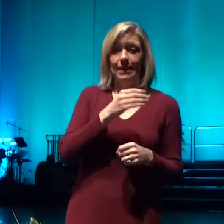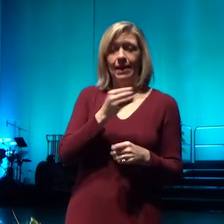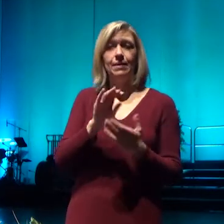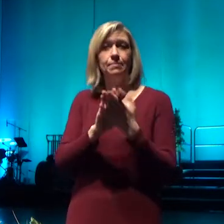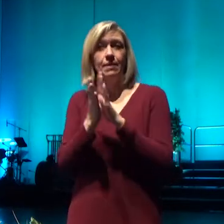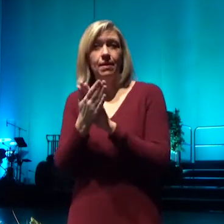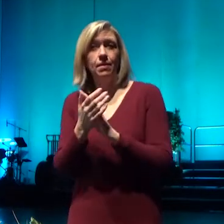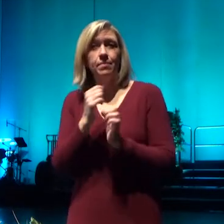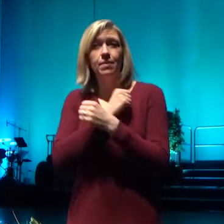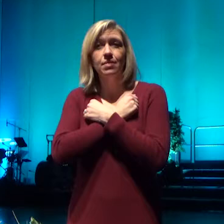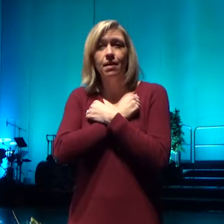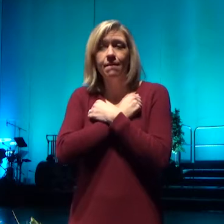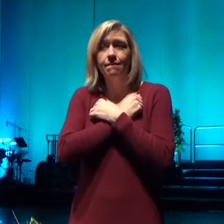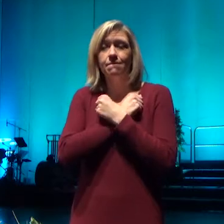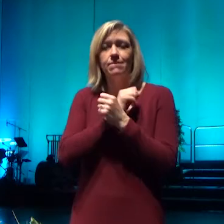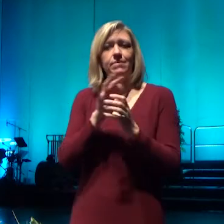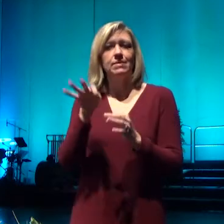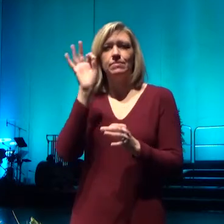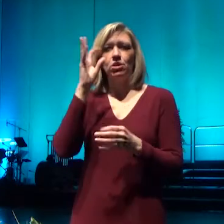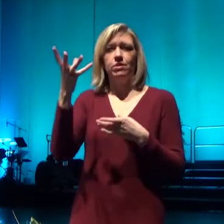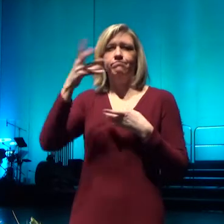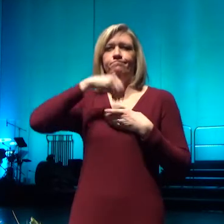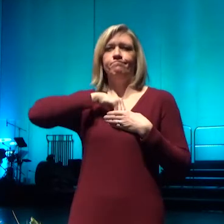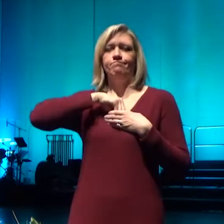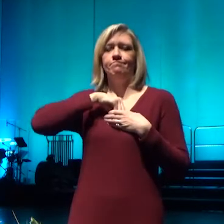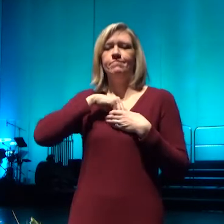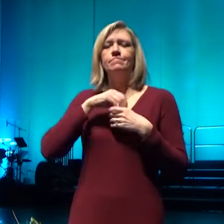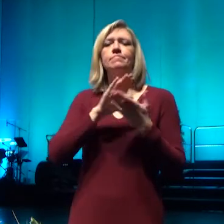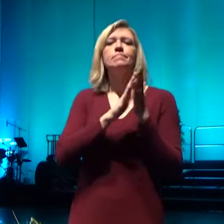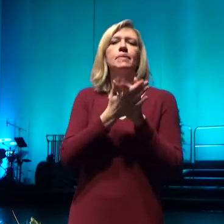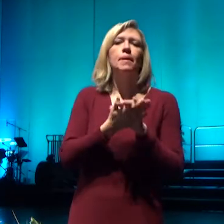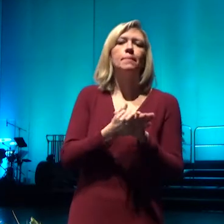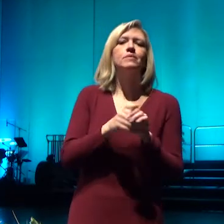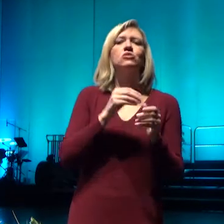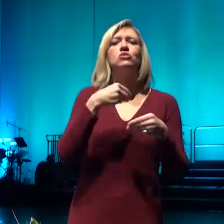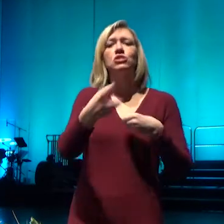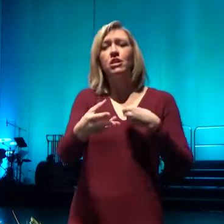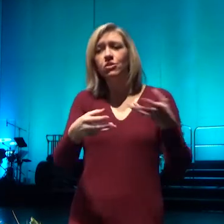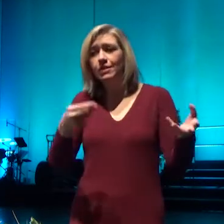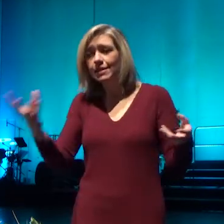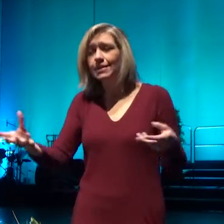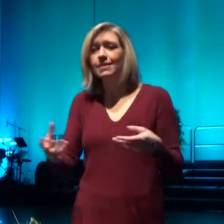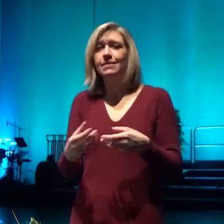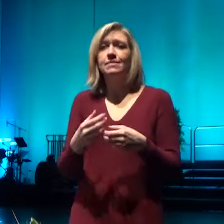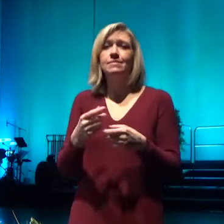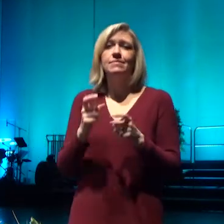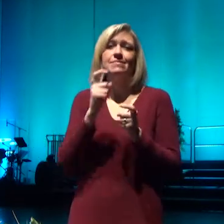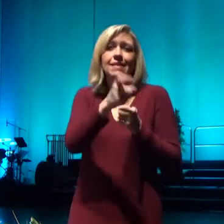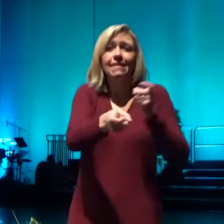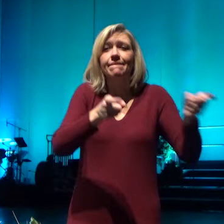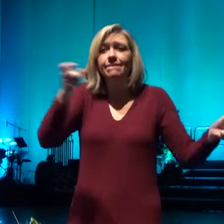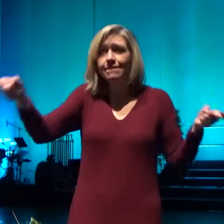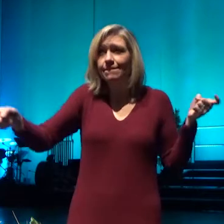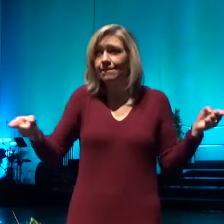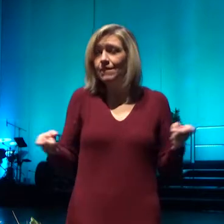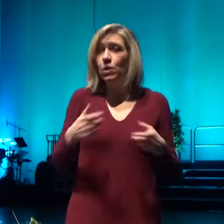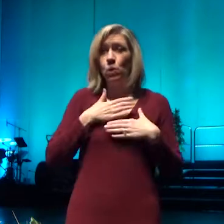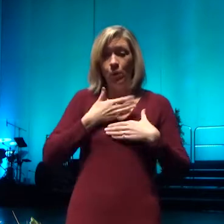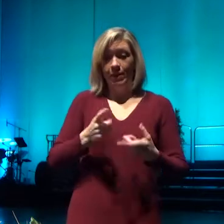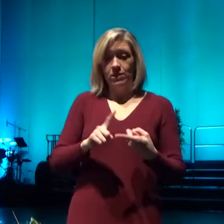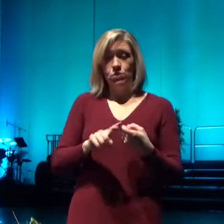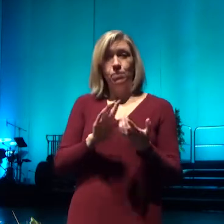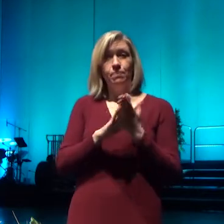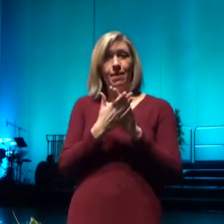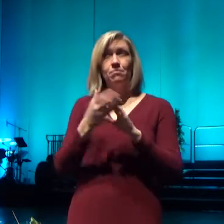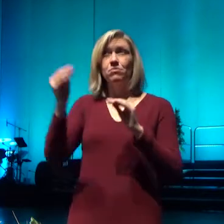become the love that the Spirit is, to be and become the charity and the givingness that the Spirit is, to be willing to even